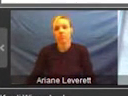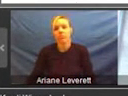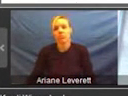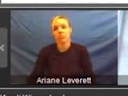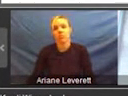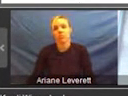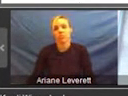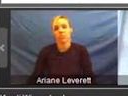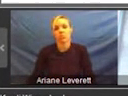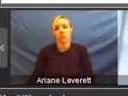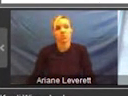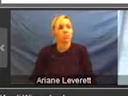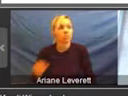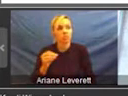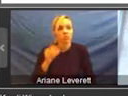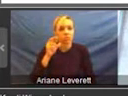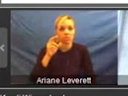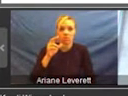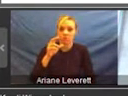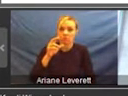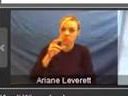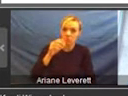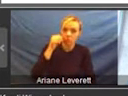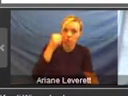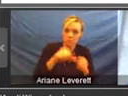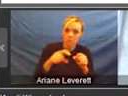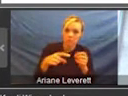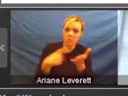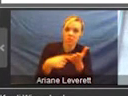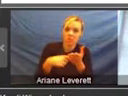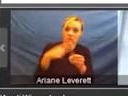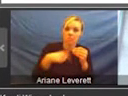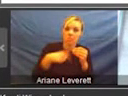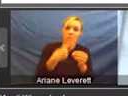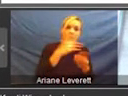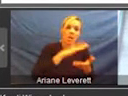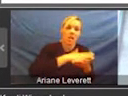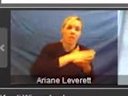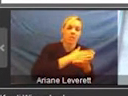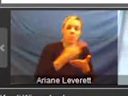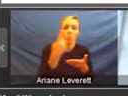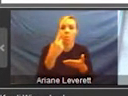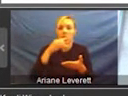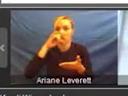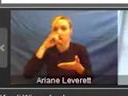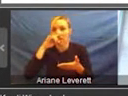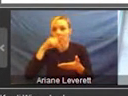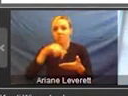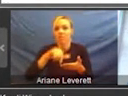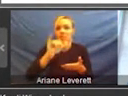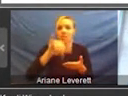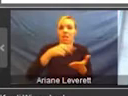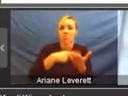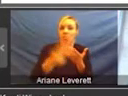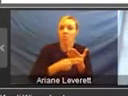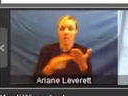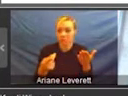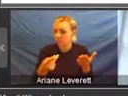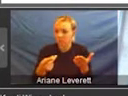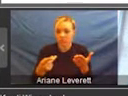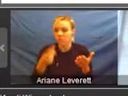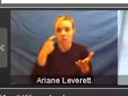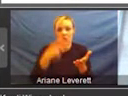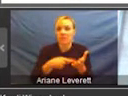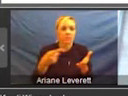learned from the One Laptop Per Child program. Include the enabling environment that relates